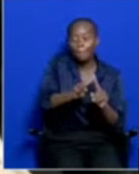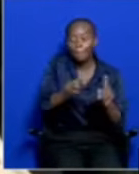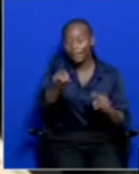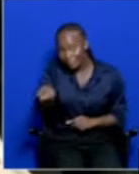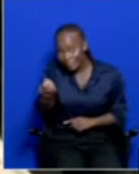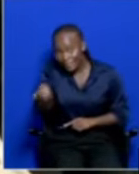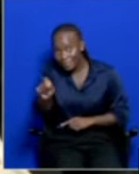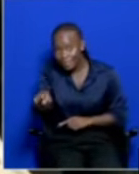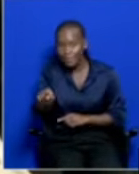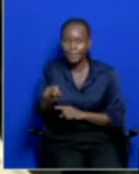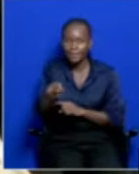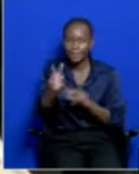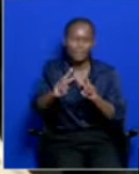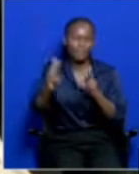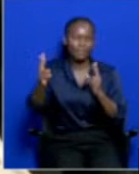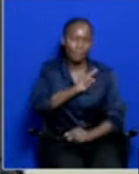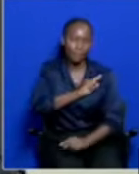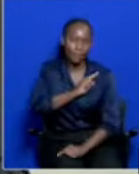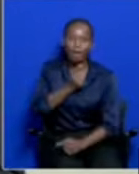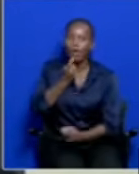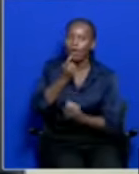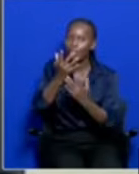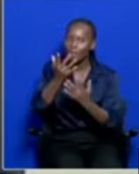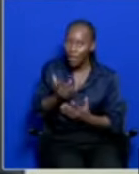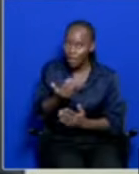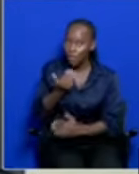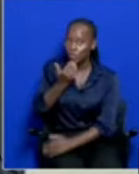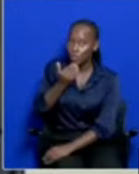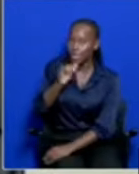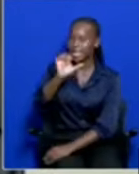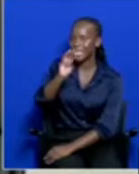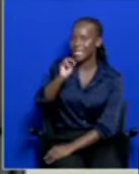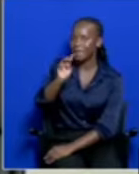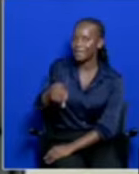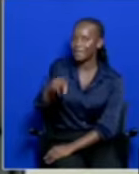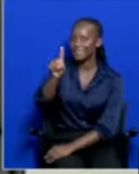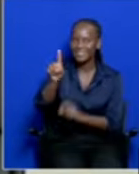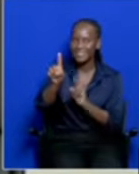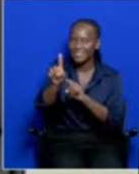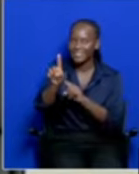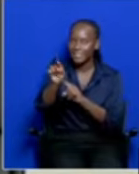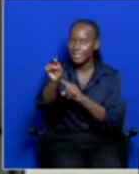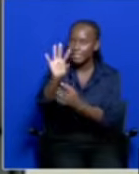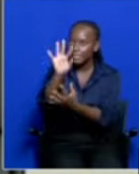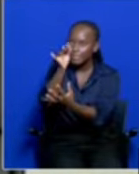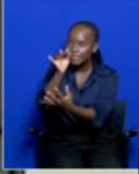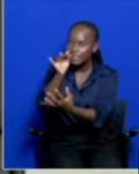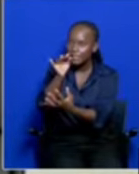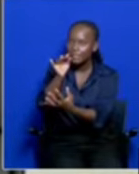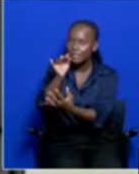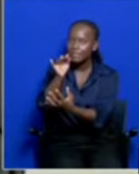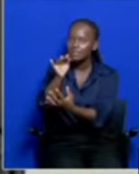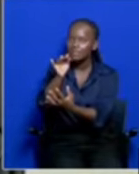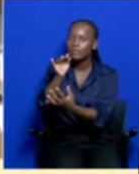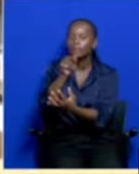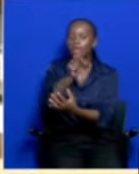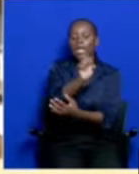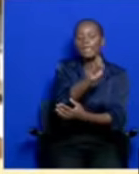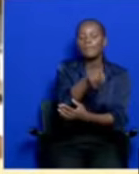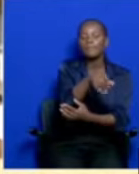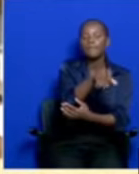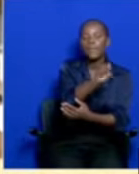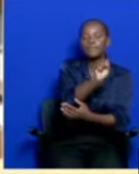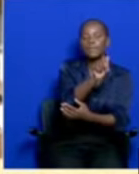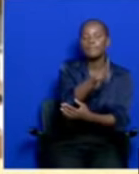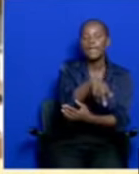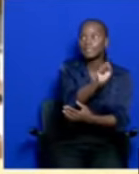the complainant himself was not assisted by the SAPS. He did